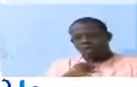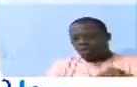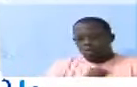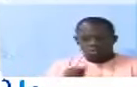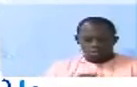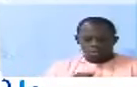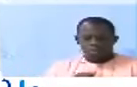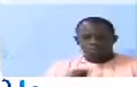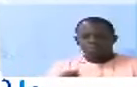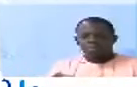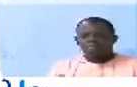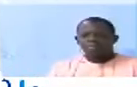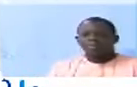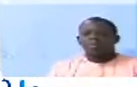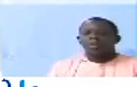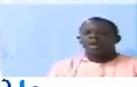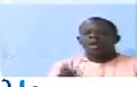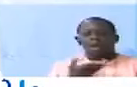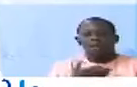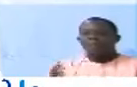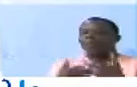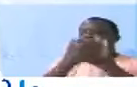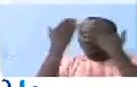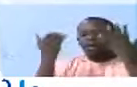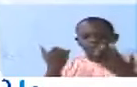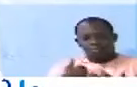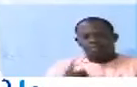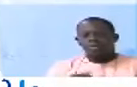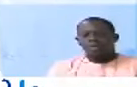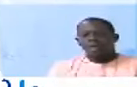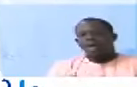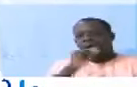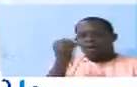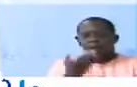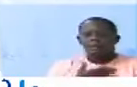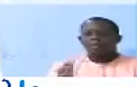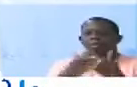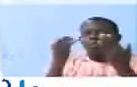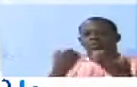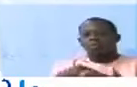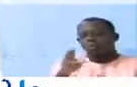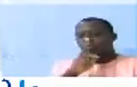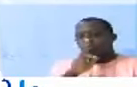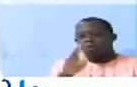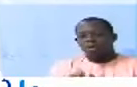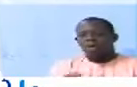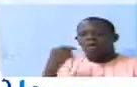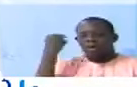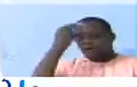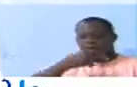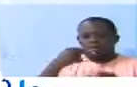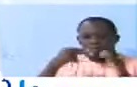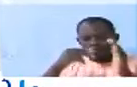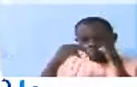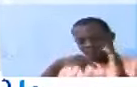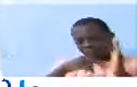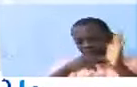man jamal bi de melo no. Yeah, there are many of them, and there are many of them whom I cannot recognize, and I don't know